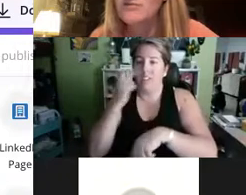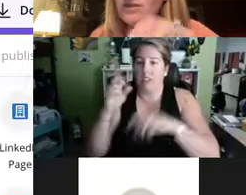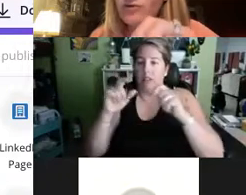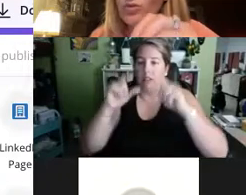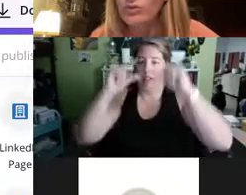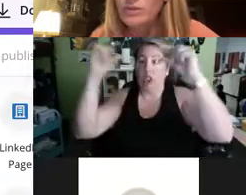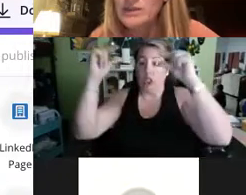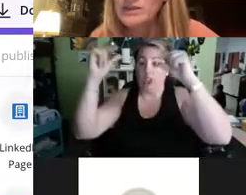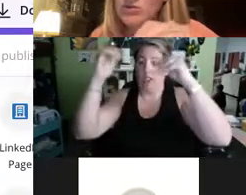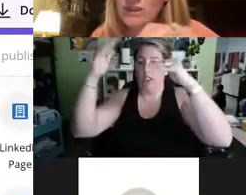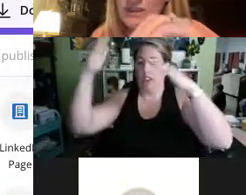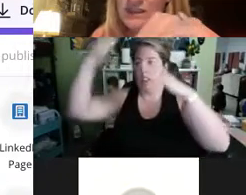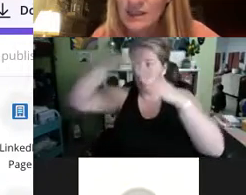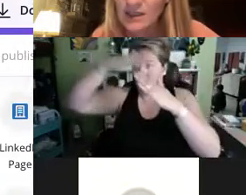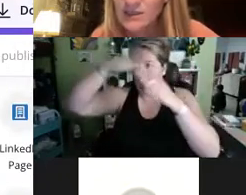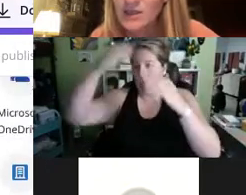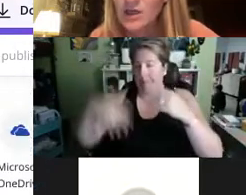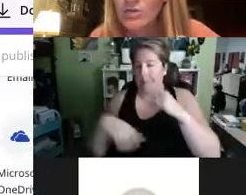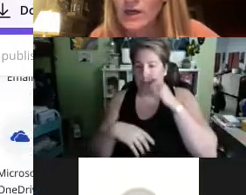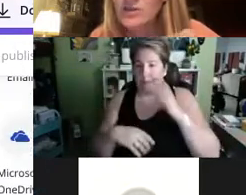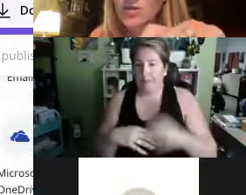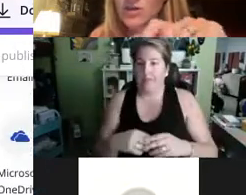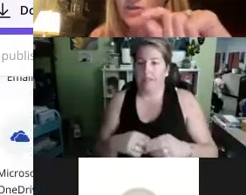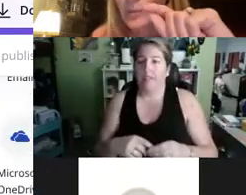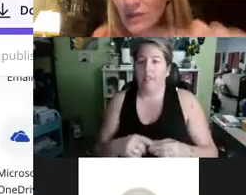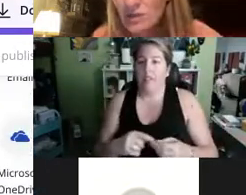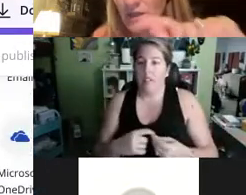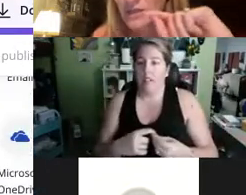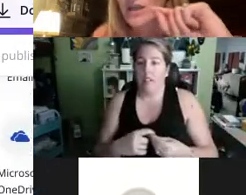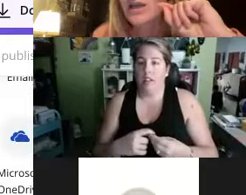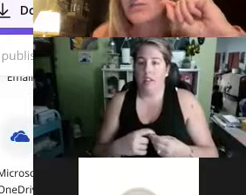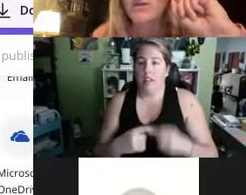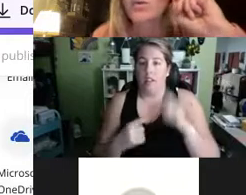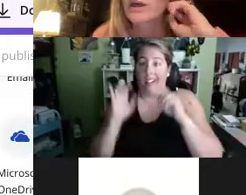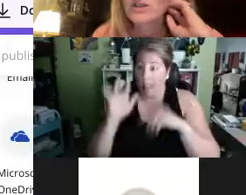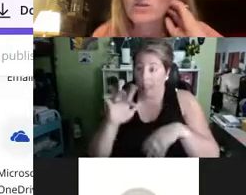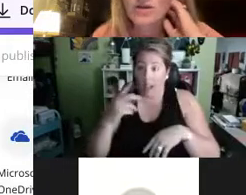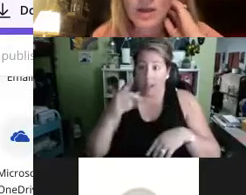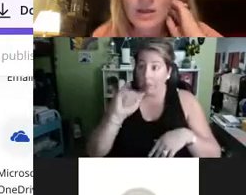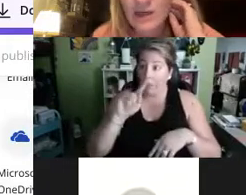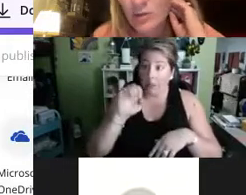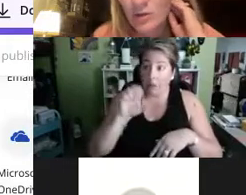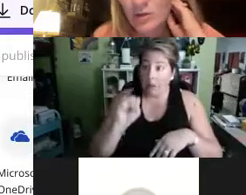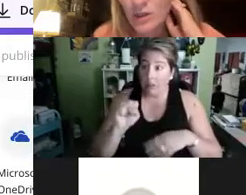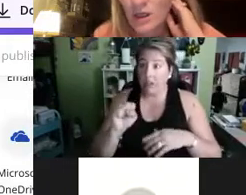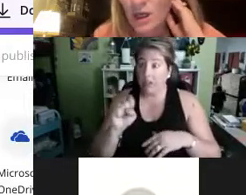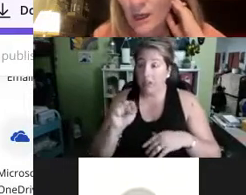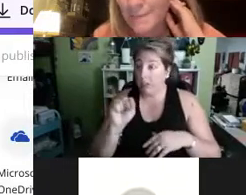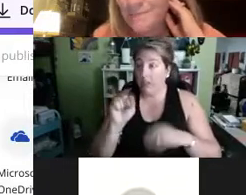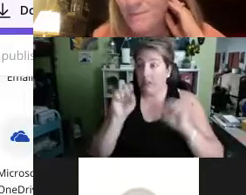abundance of different places that you can send this, right? So you could do a Pinterest. Maybe you wanted to do a